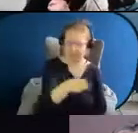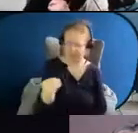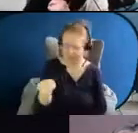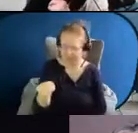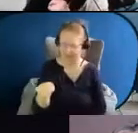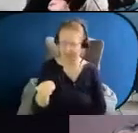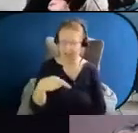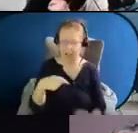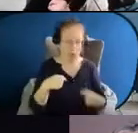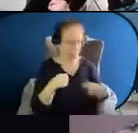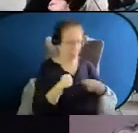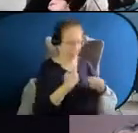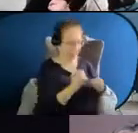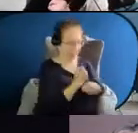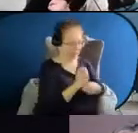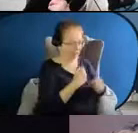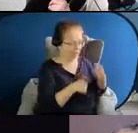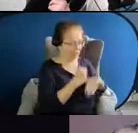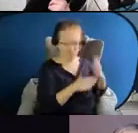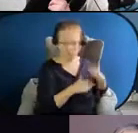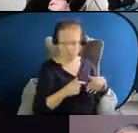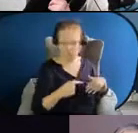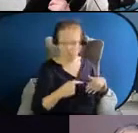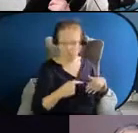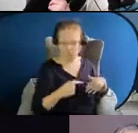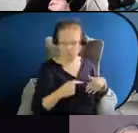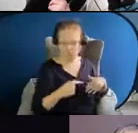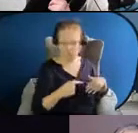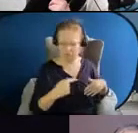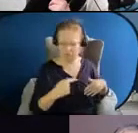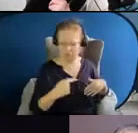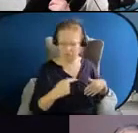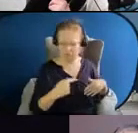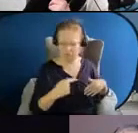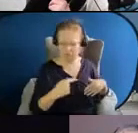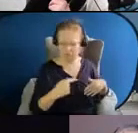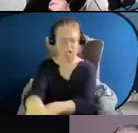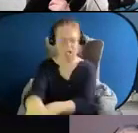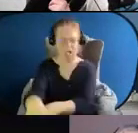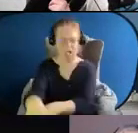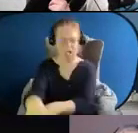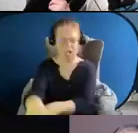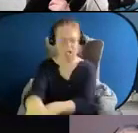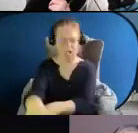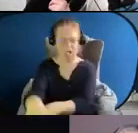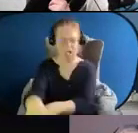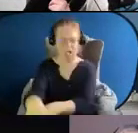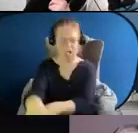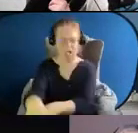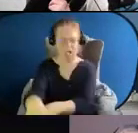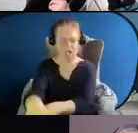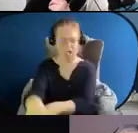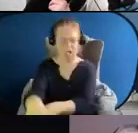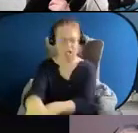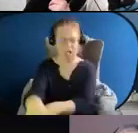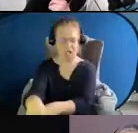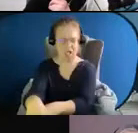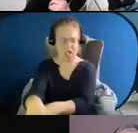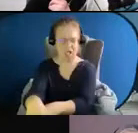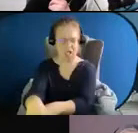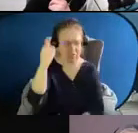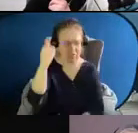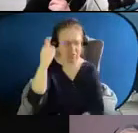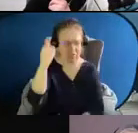that we build and produce in the technology industry. So in a sense, we're the ones responsible for not